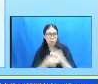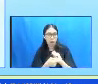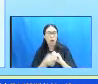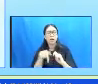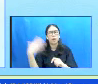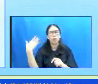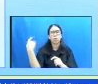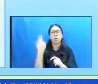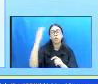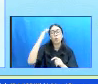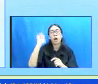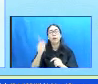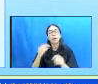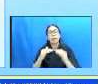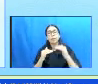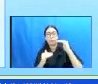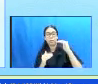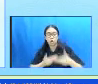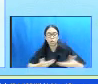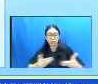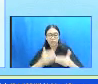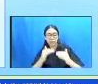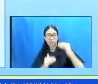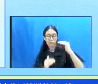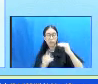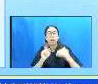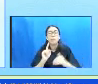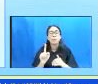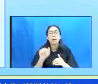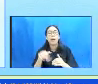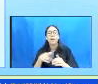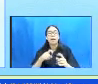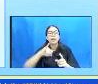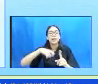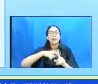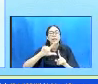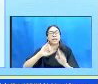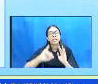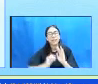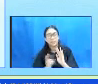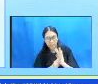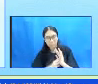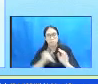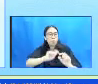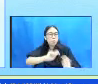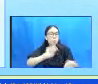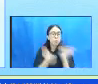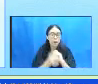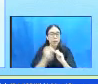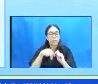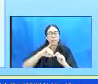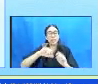the effect of changing the climate. Inclusion of climate, of course, is important because it's mean both